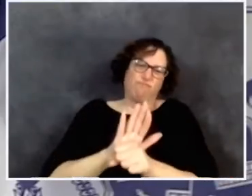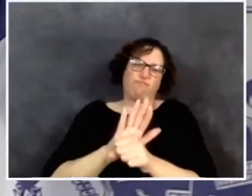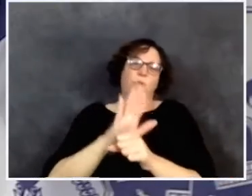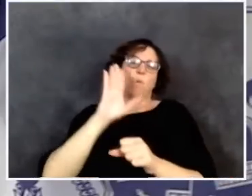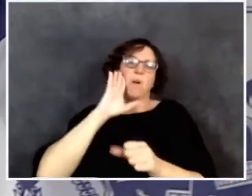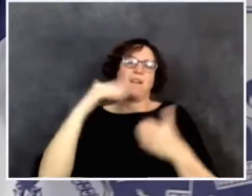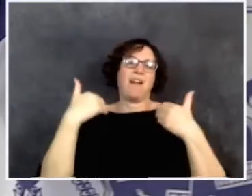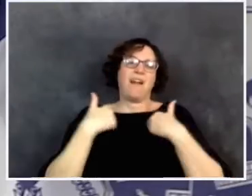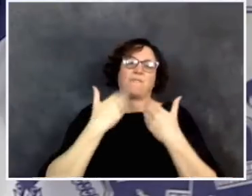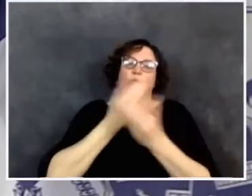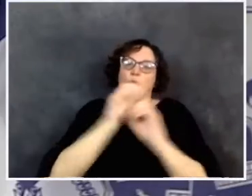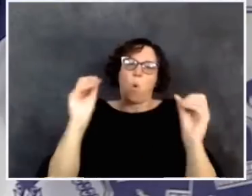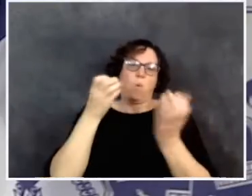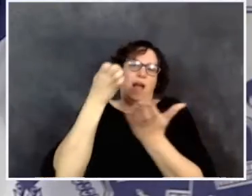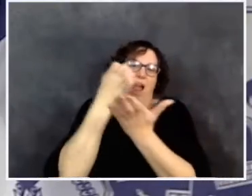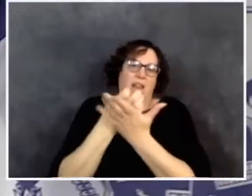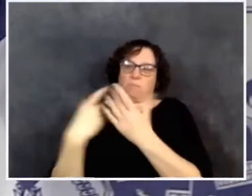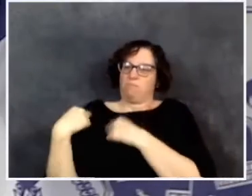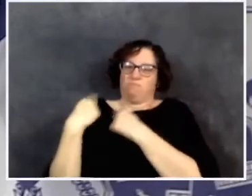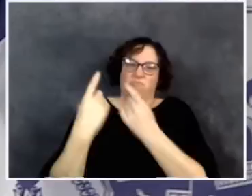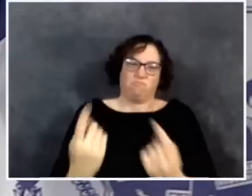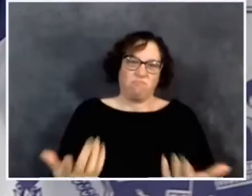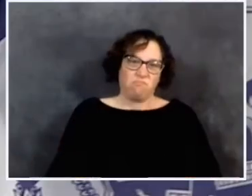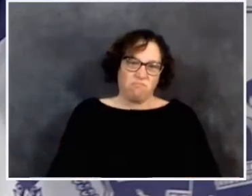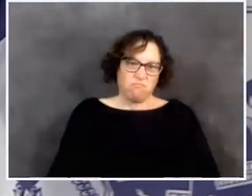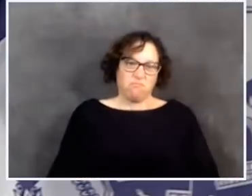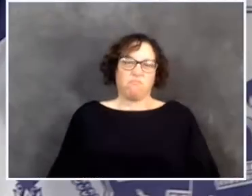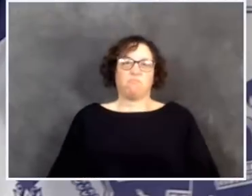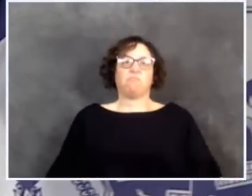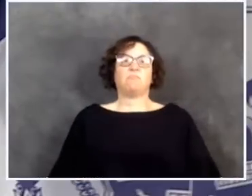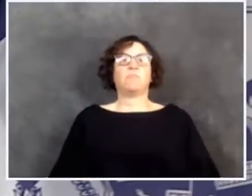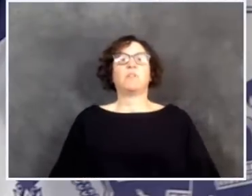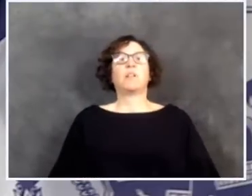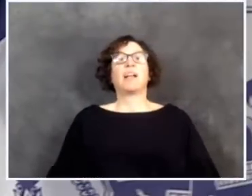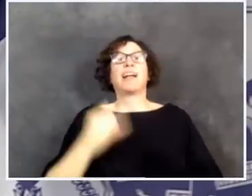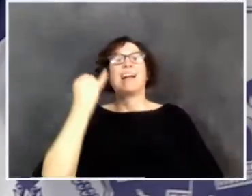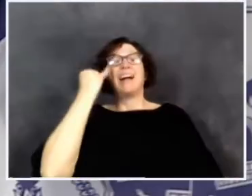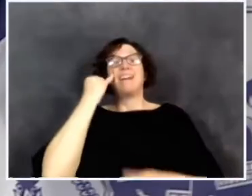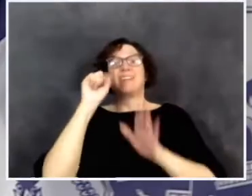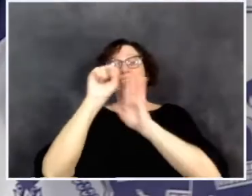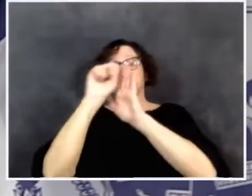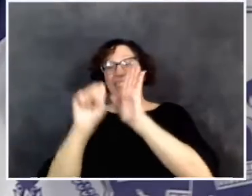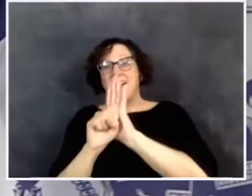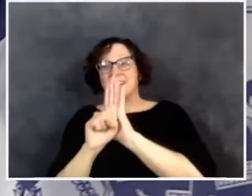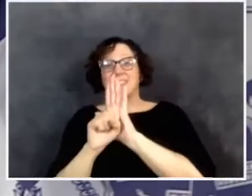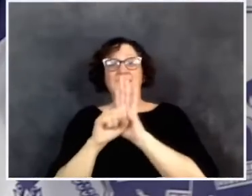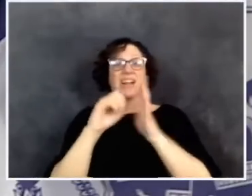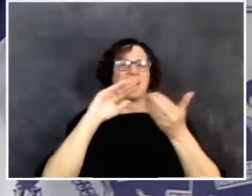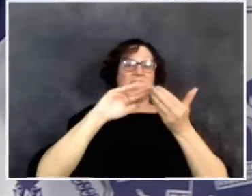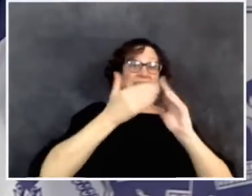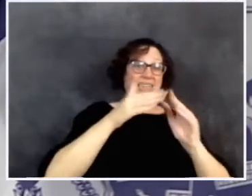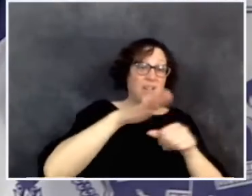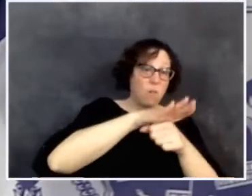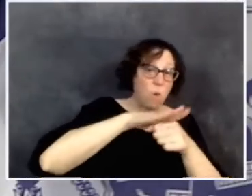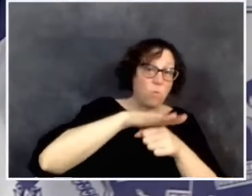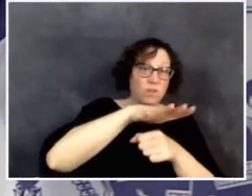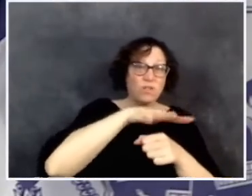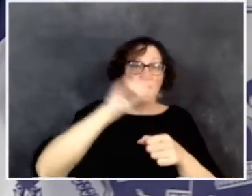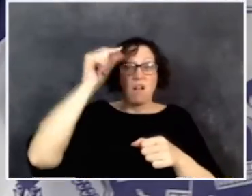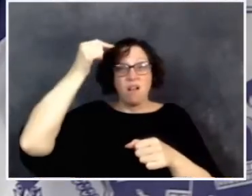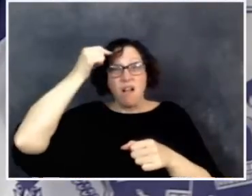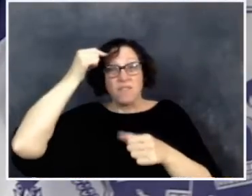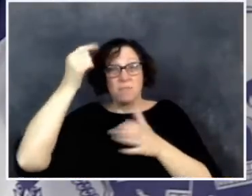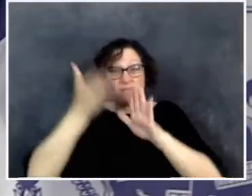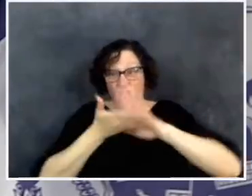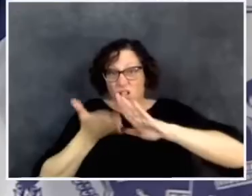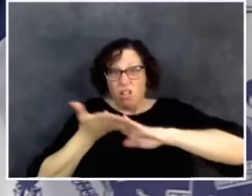recovery if your state and local governments aren't functioning. And it just makes no sense. It makes no sense humanely,